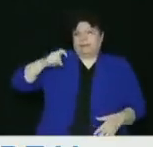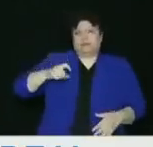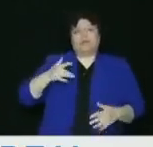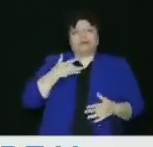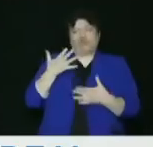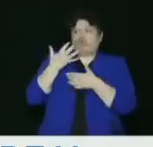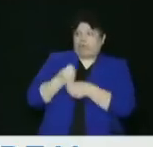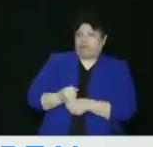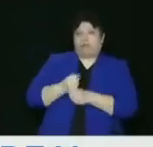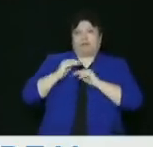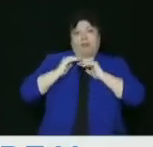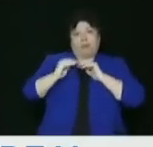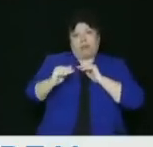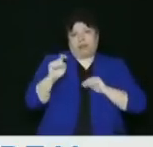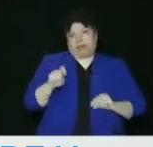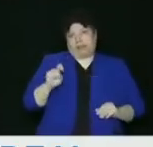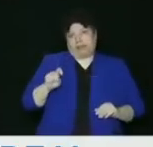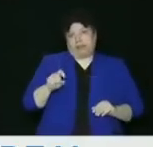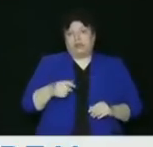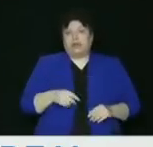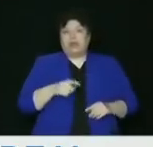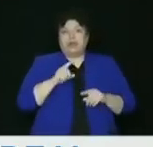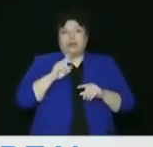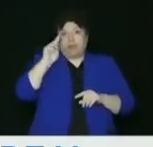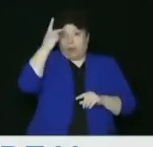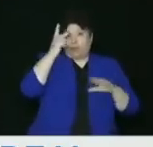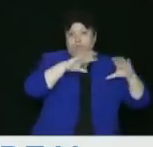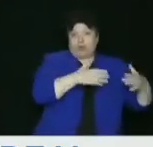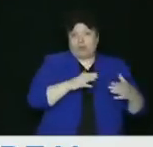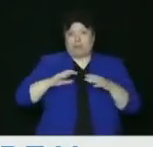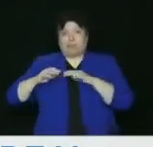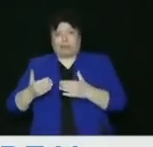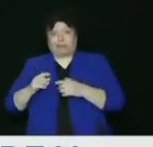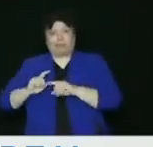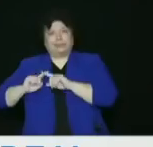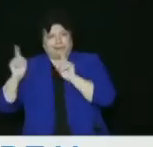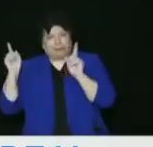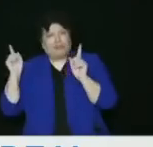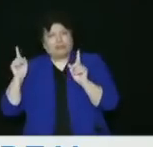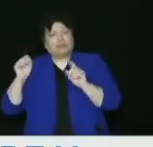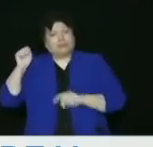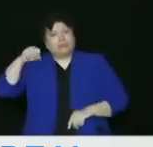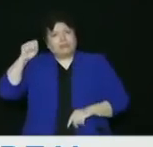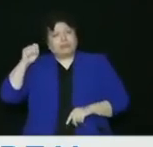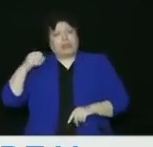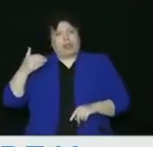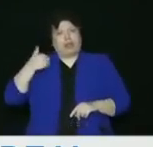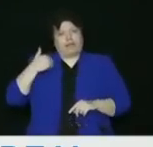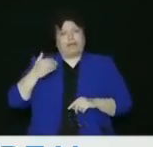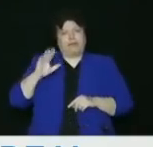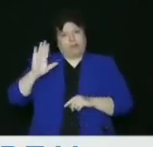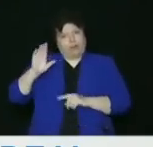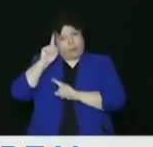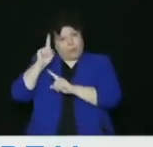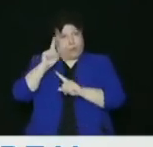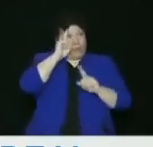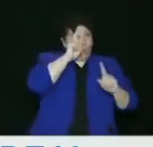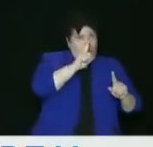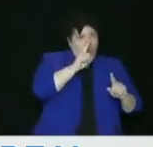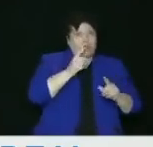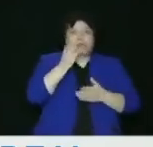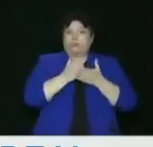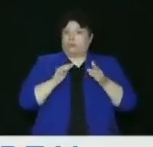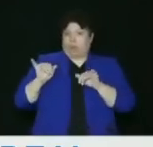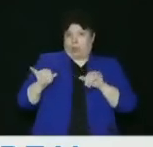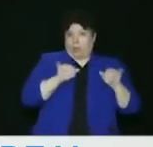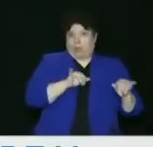We're different political parties. We stand for different things. But where we have common goals, we cannot let our